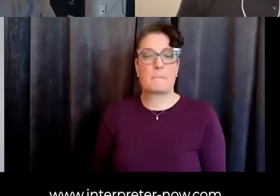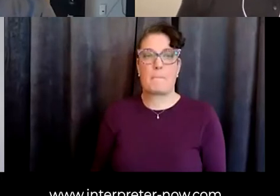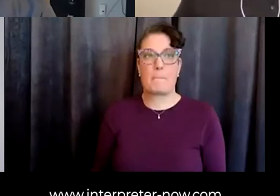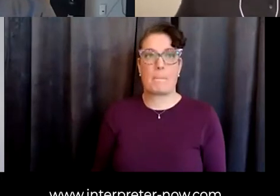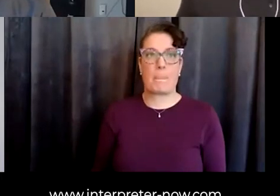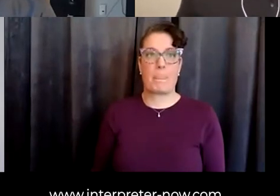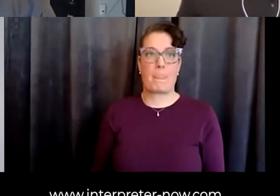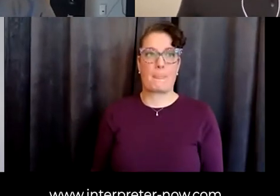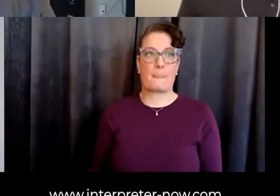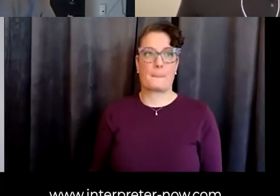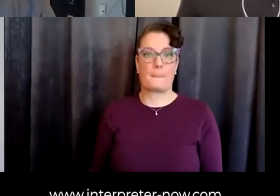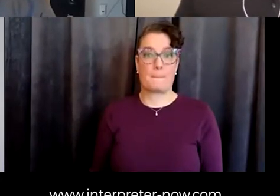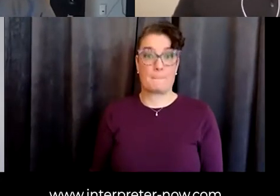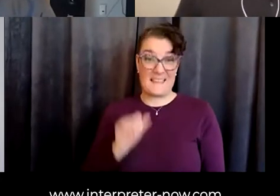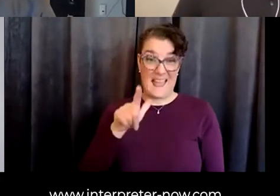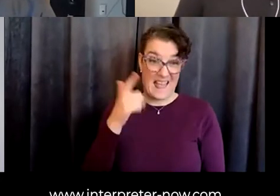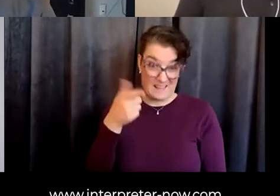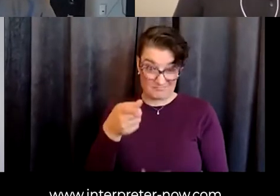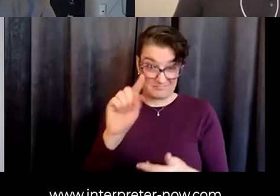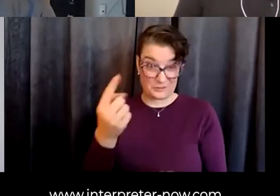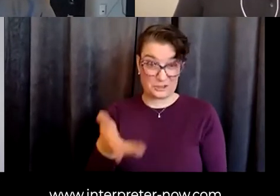And Al, since we just talked, why don't you go ahead?